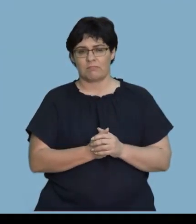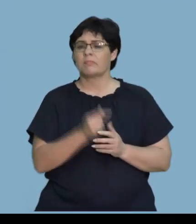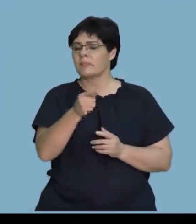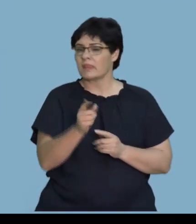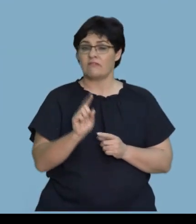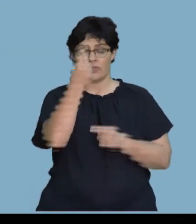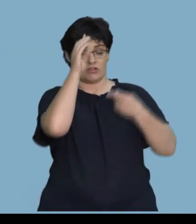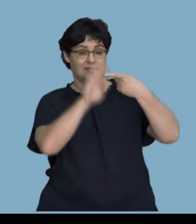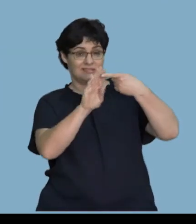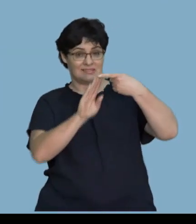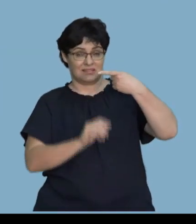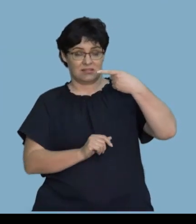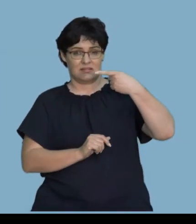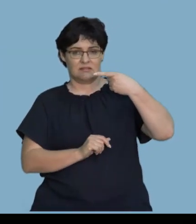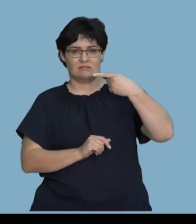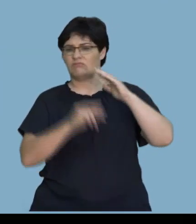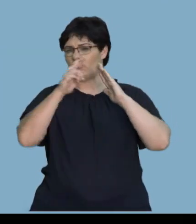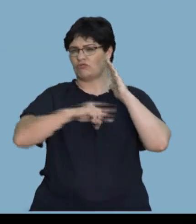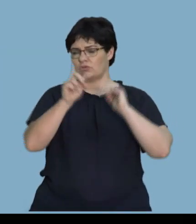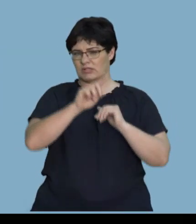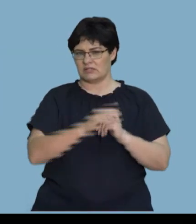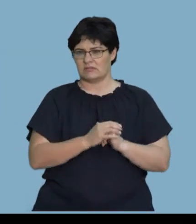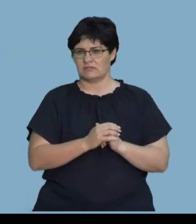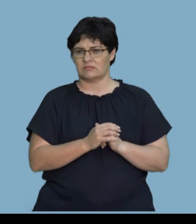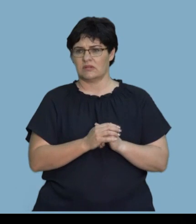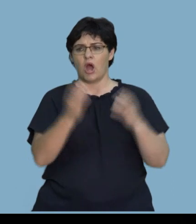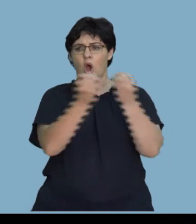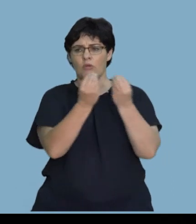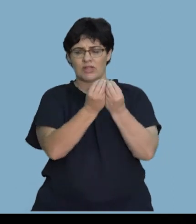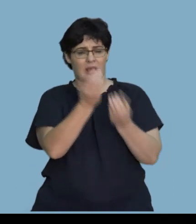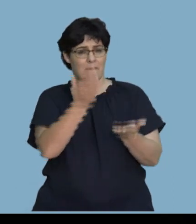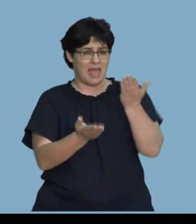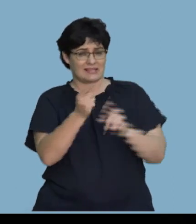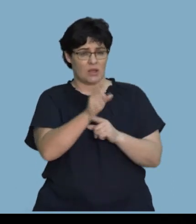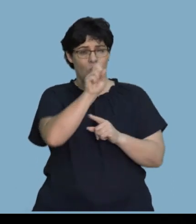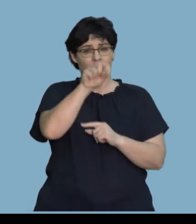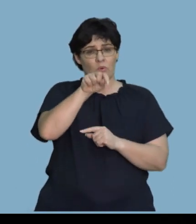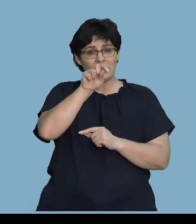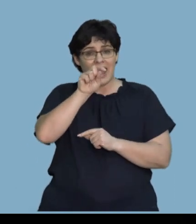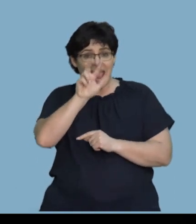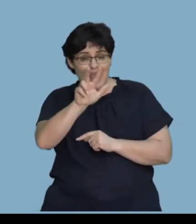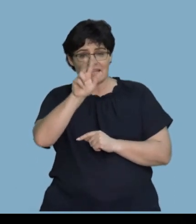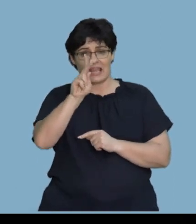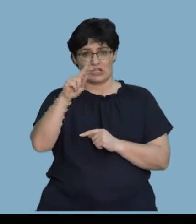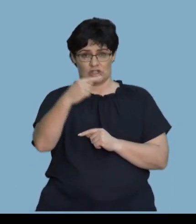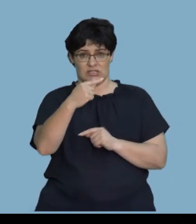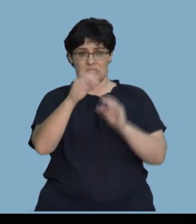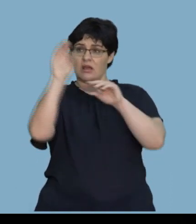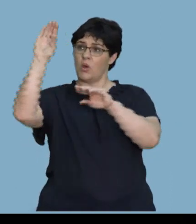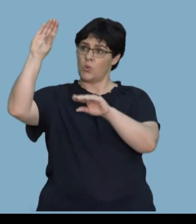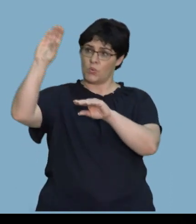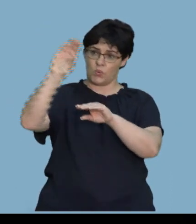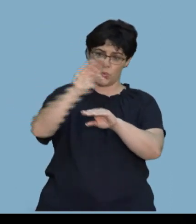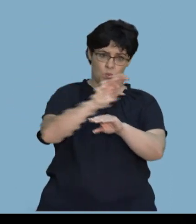first question that reads as follows. An object of mass 1.8 kilograms slides down